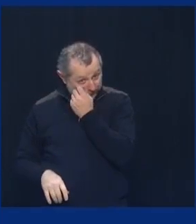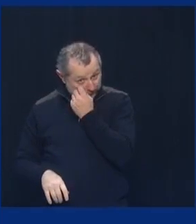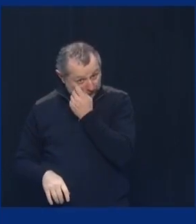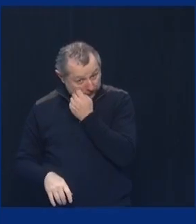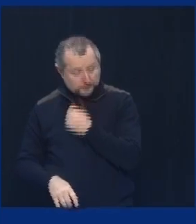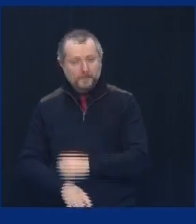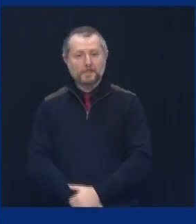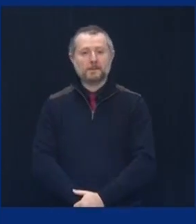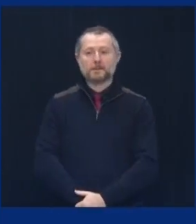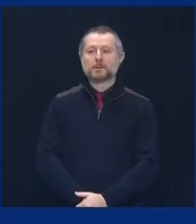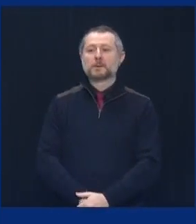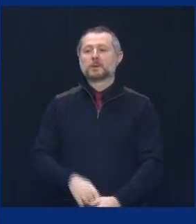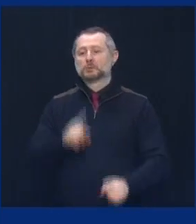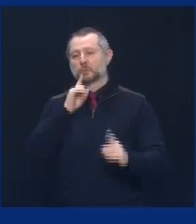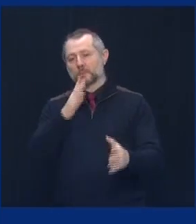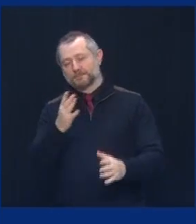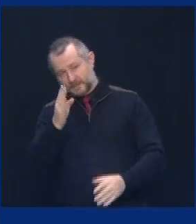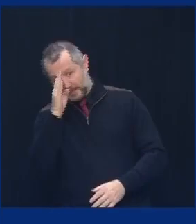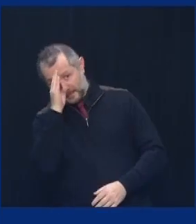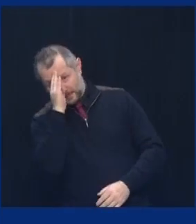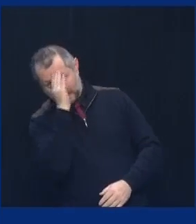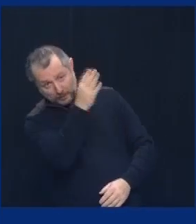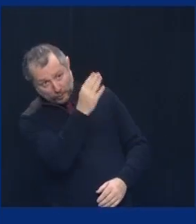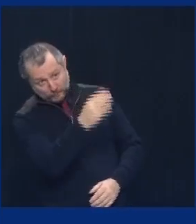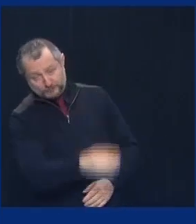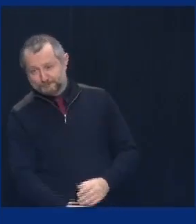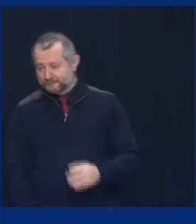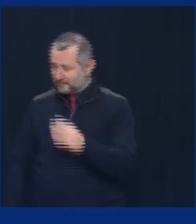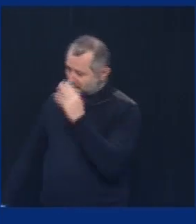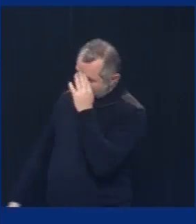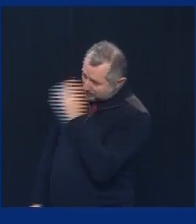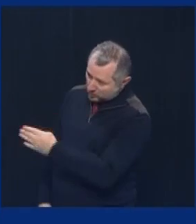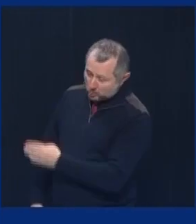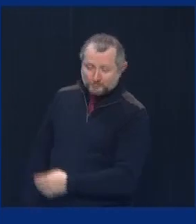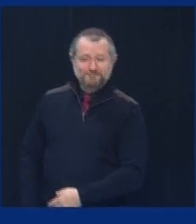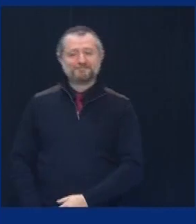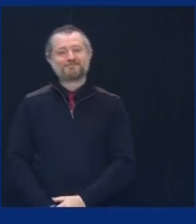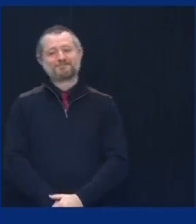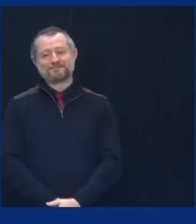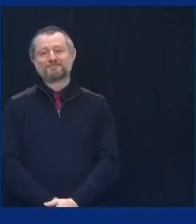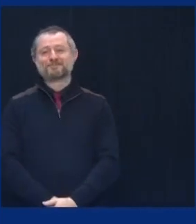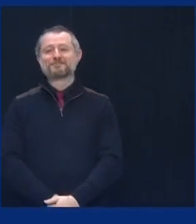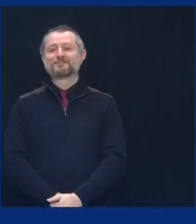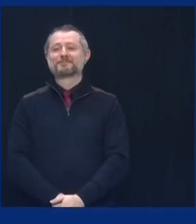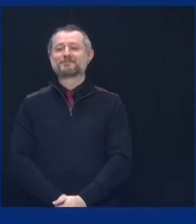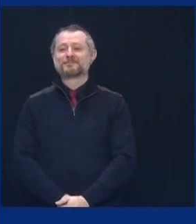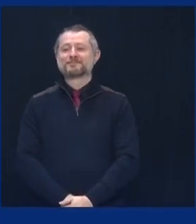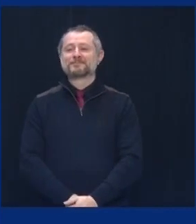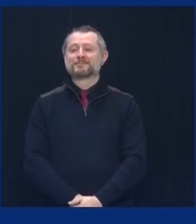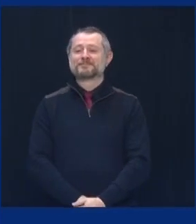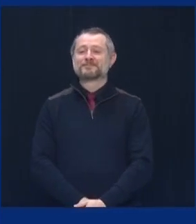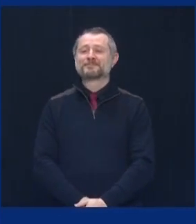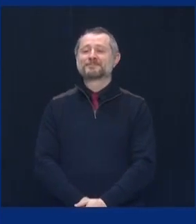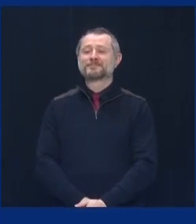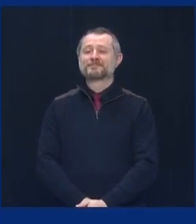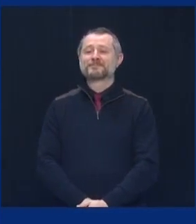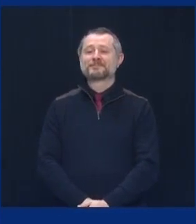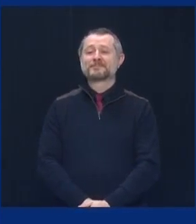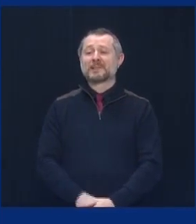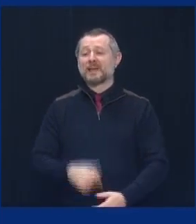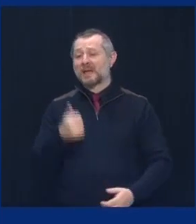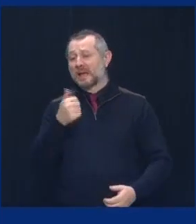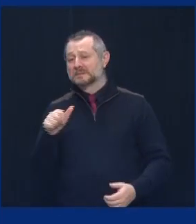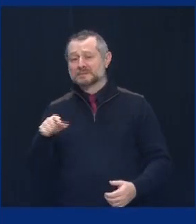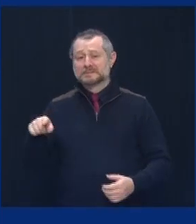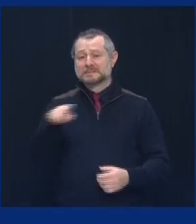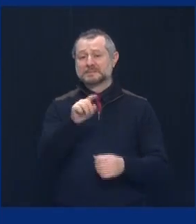Hello, Governor. Hey, Michael. Have you, good, thanks. Are you getting businesses or whole fields of